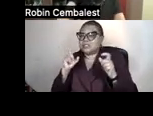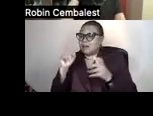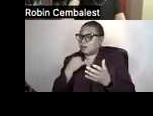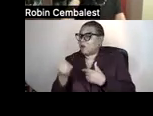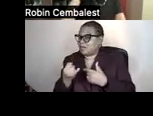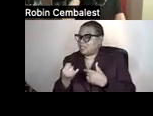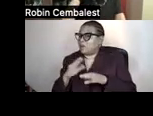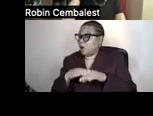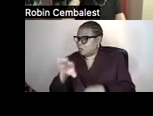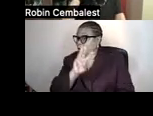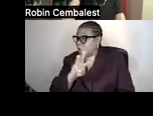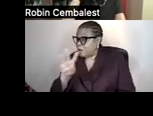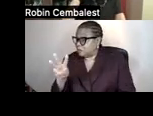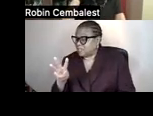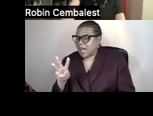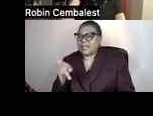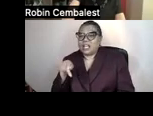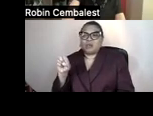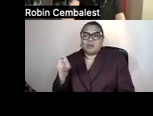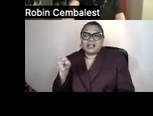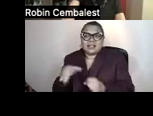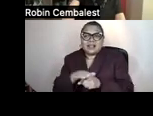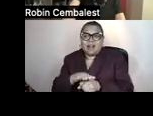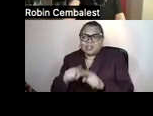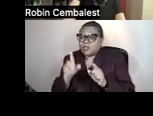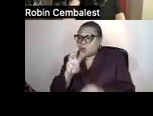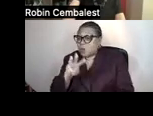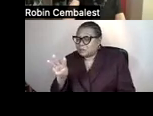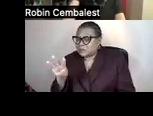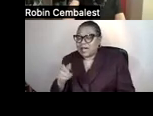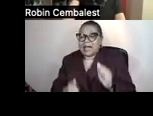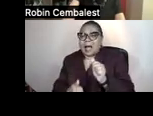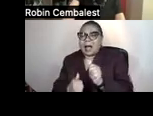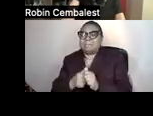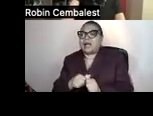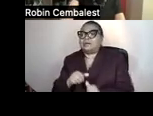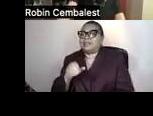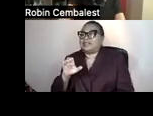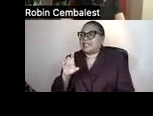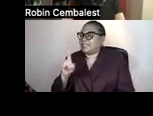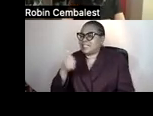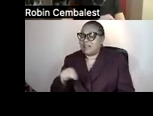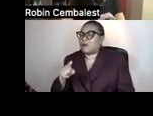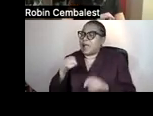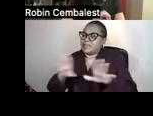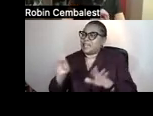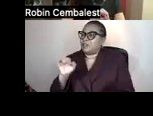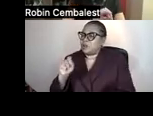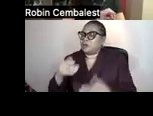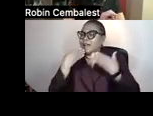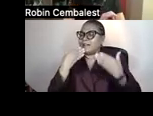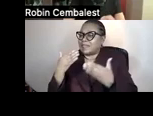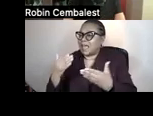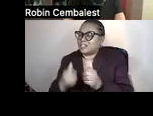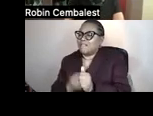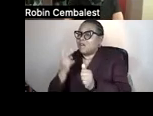project on your website and your press coverage on your website. Update your CV everywhere and send notes of thanks and